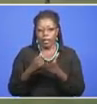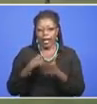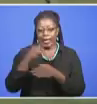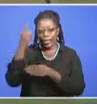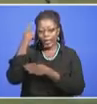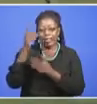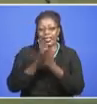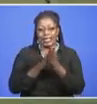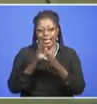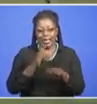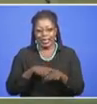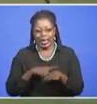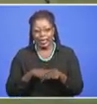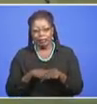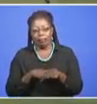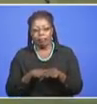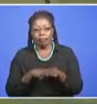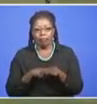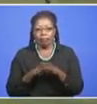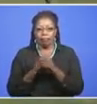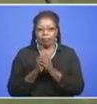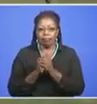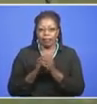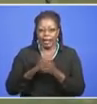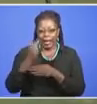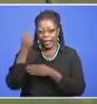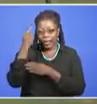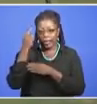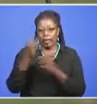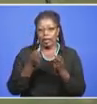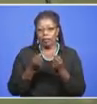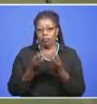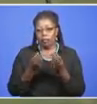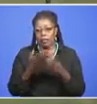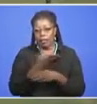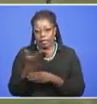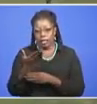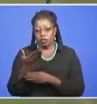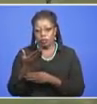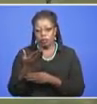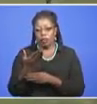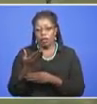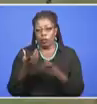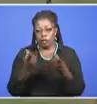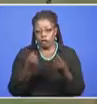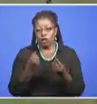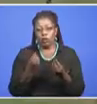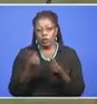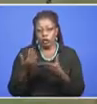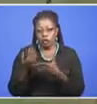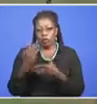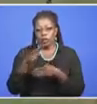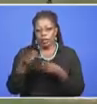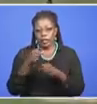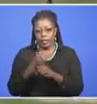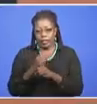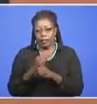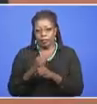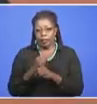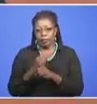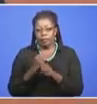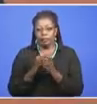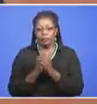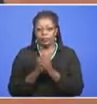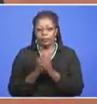an exciting time for the league, and I think there's a lot of things that we're going to be doing in the upcoming year that I would like to be intimately involved with.